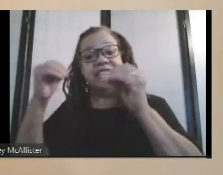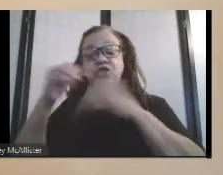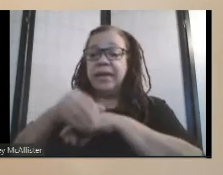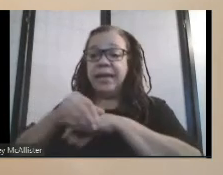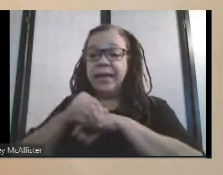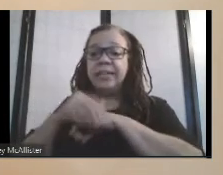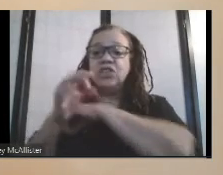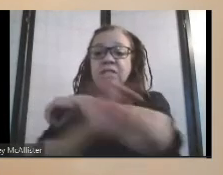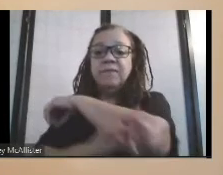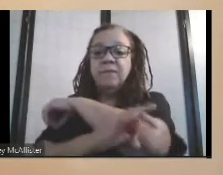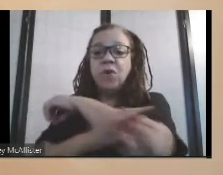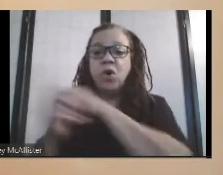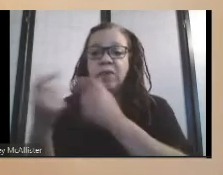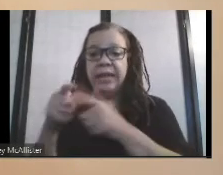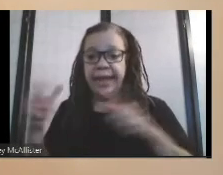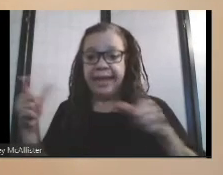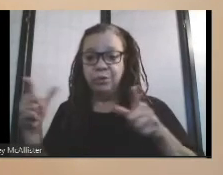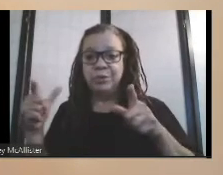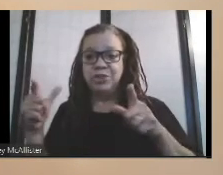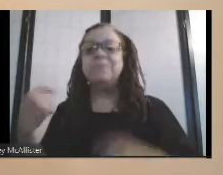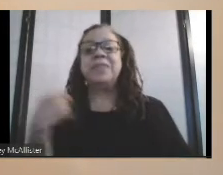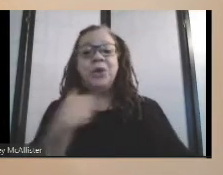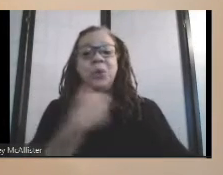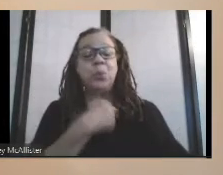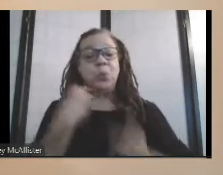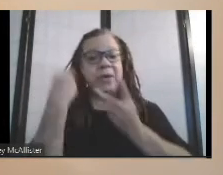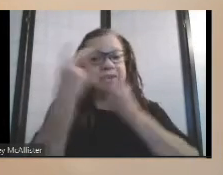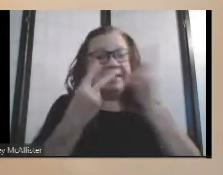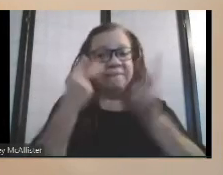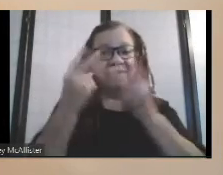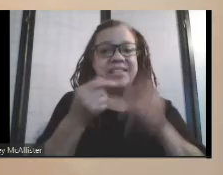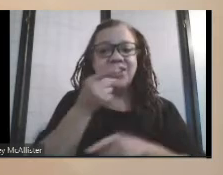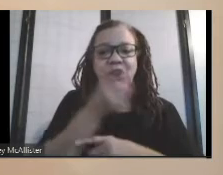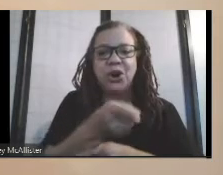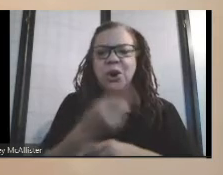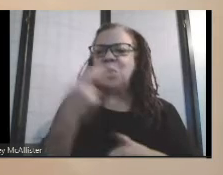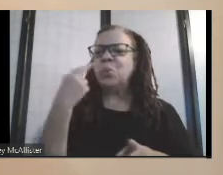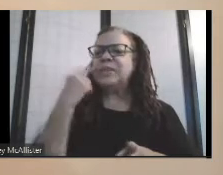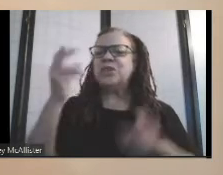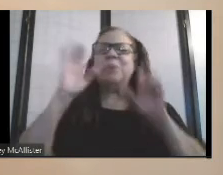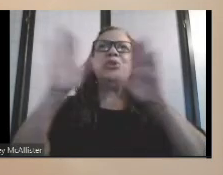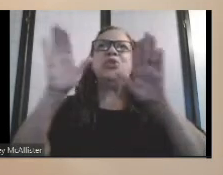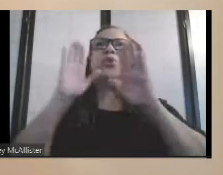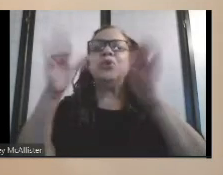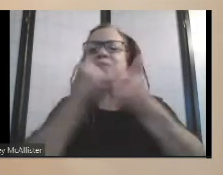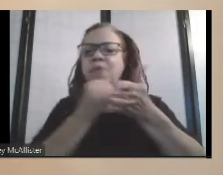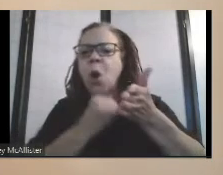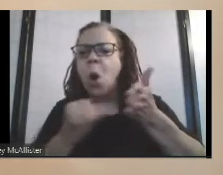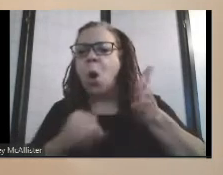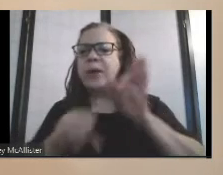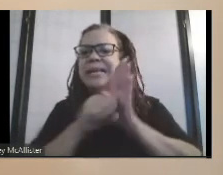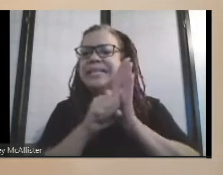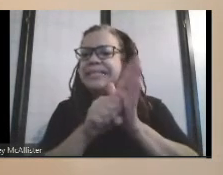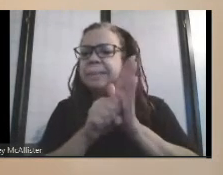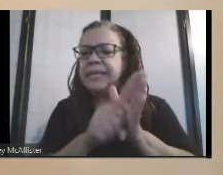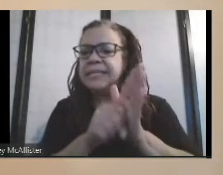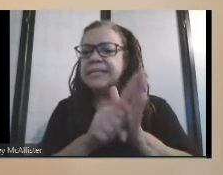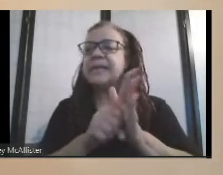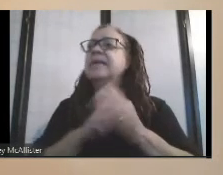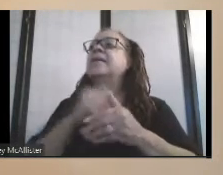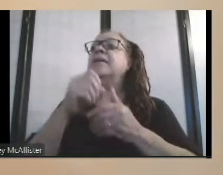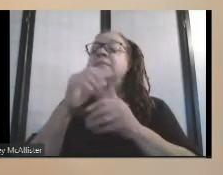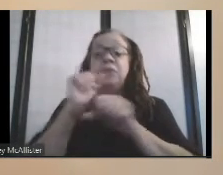foreign language a few years ago. When we went to visit her, among the things we saw were wonderful art exhibits with the works of